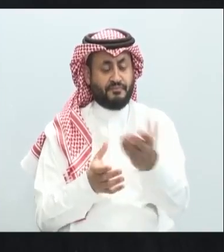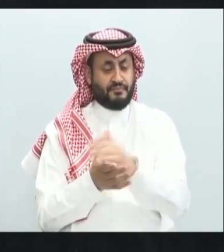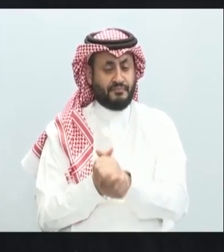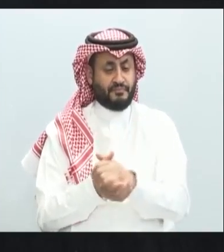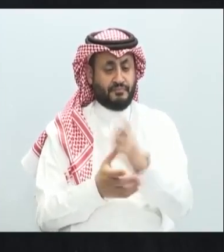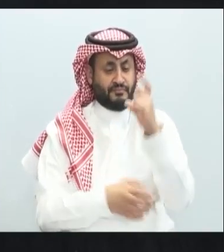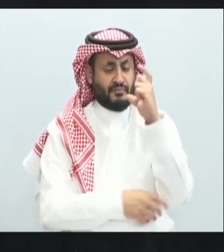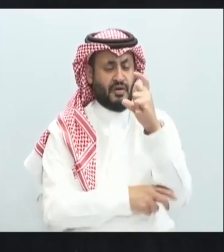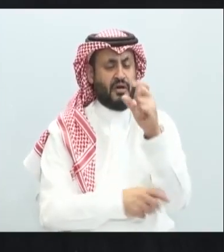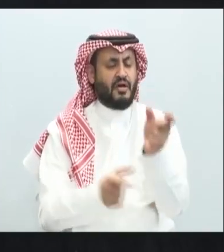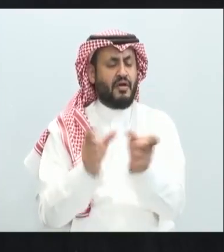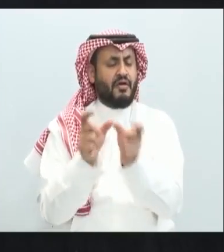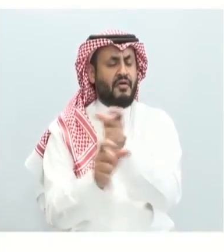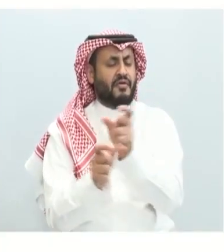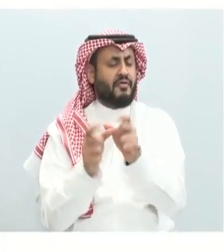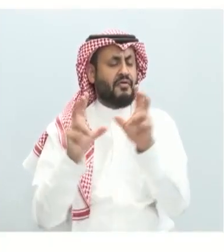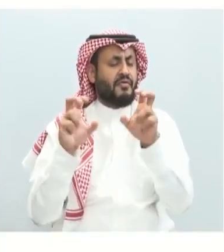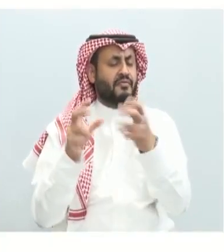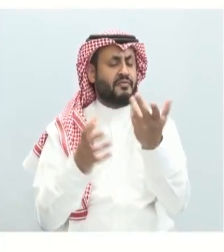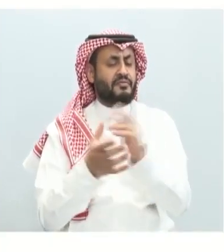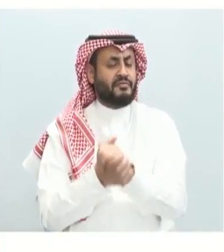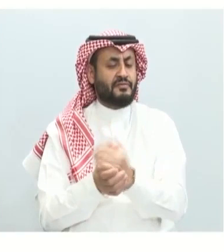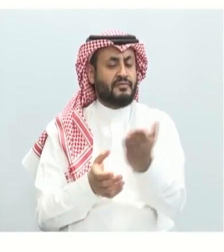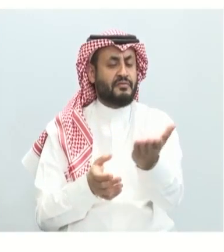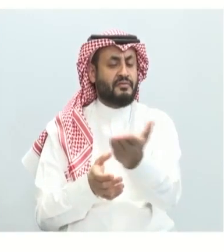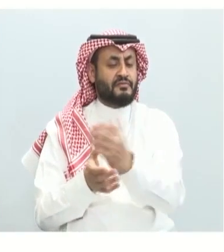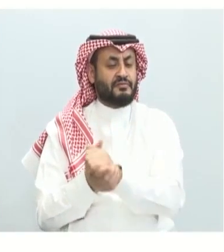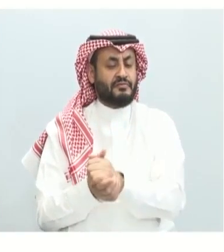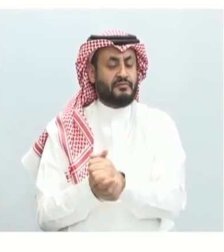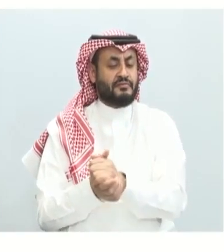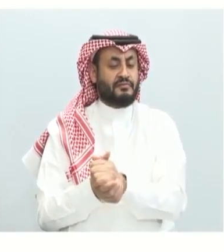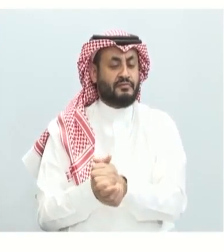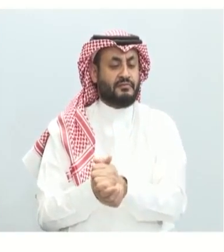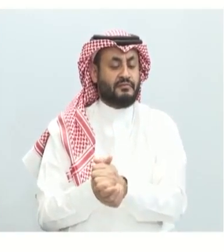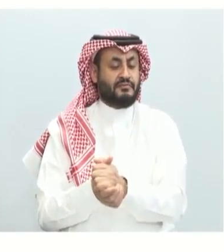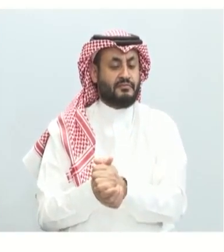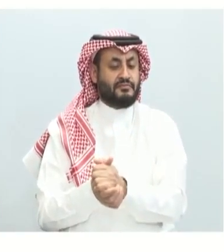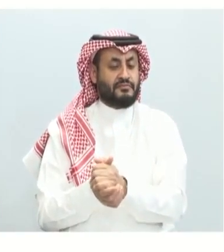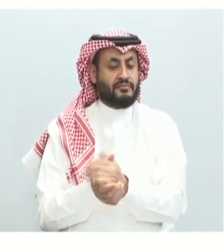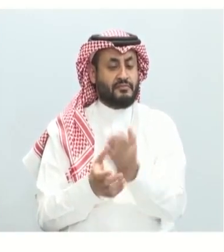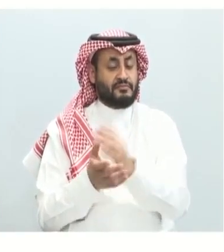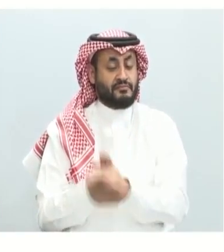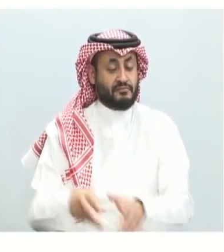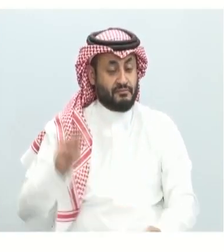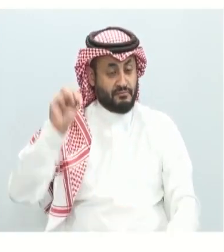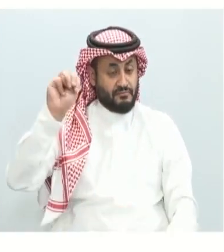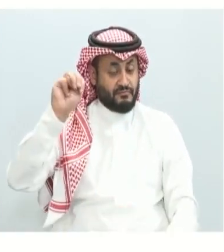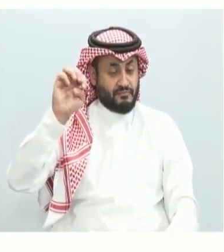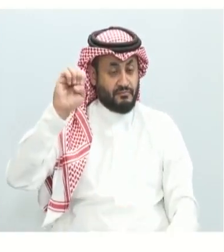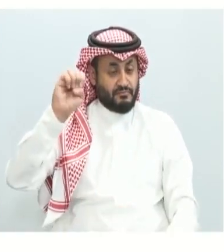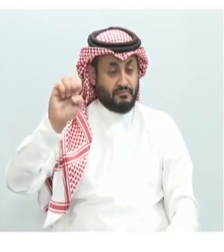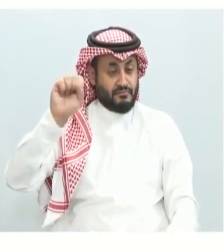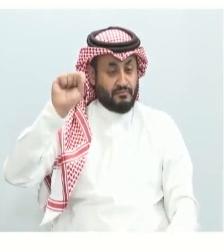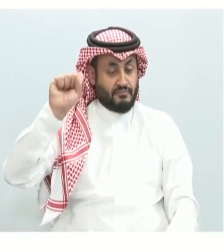us with the last word here we have, as if you have a look at this picture and at these letters, then you